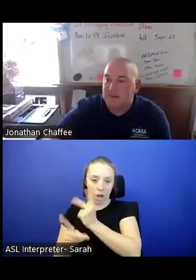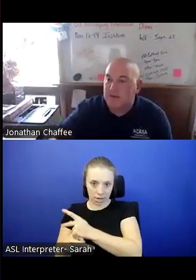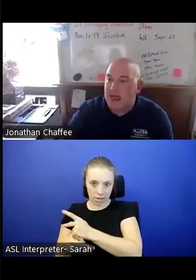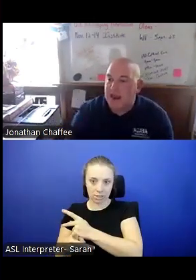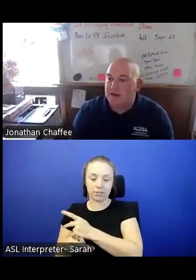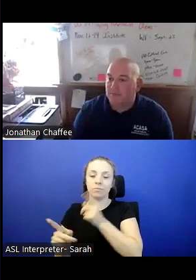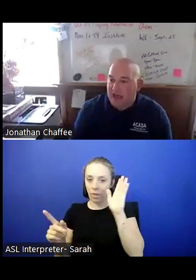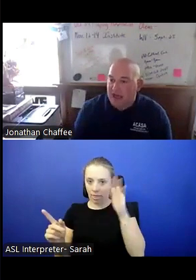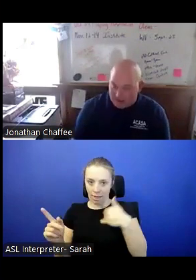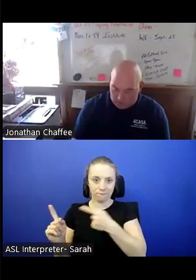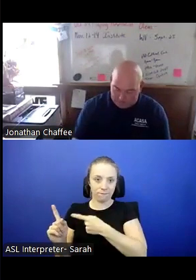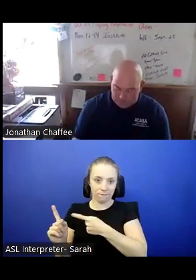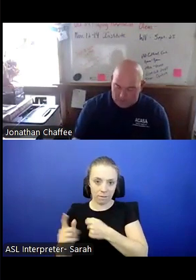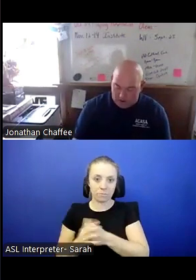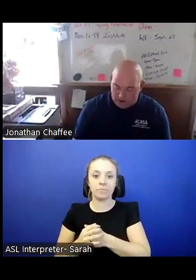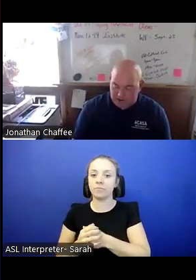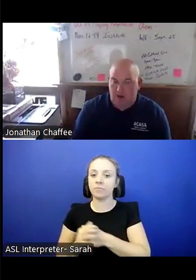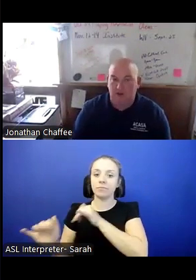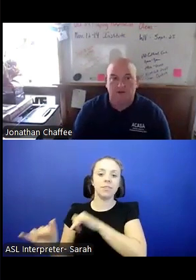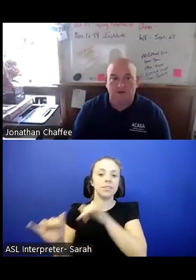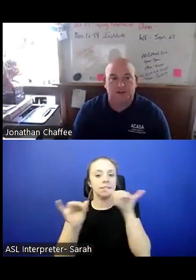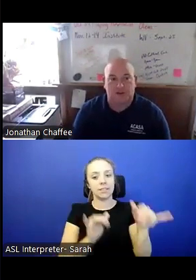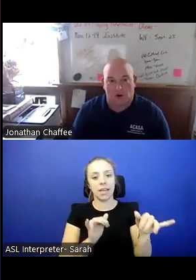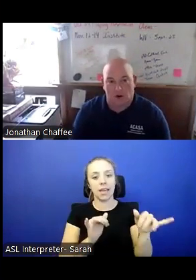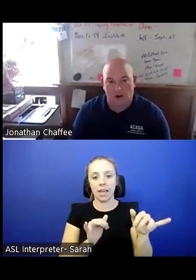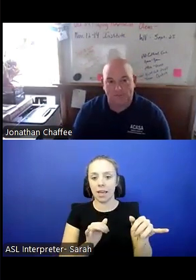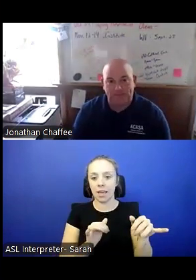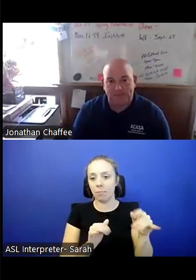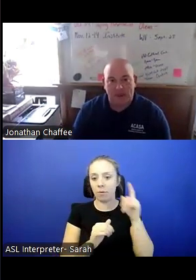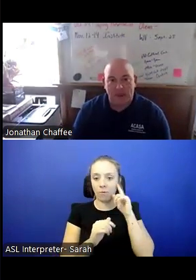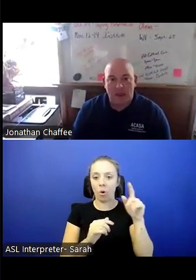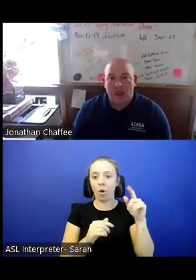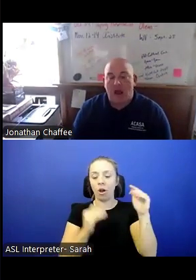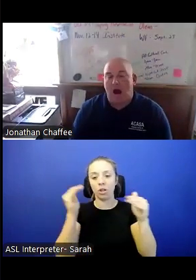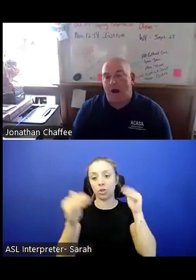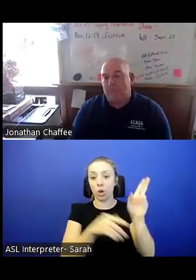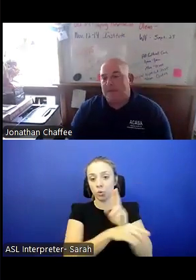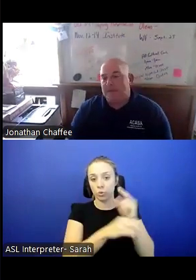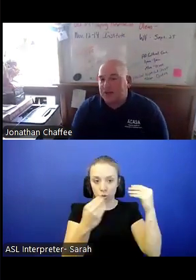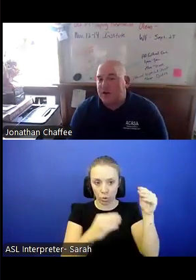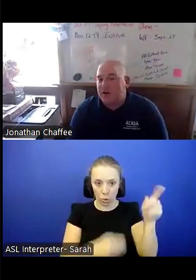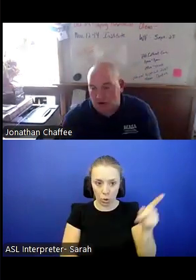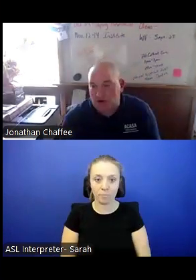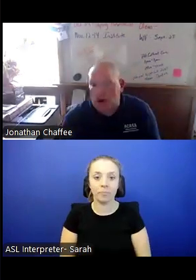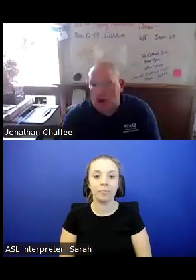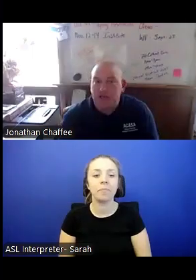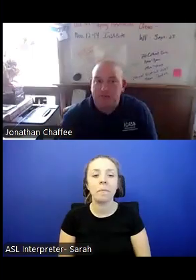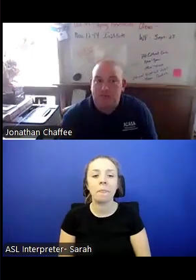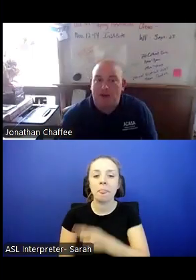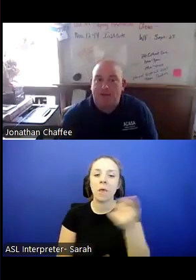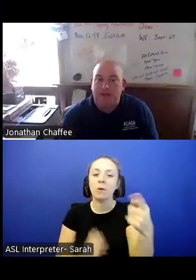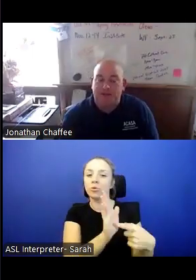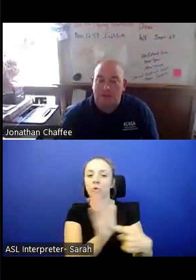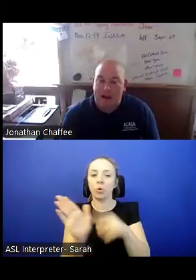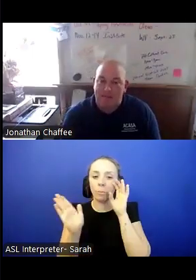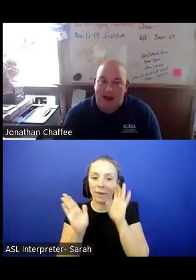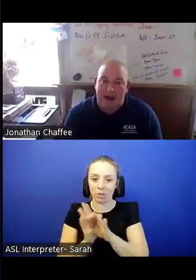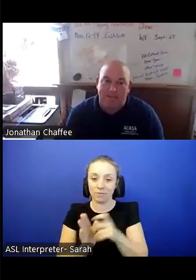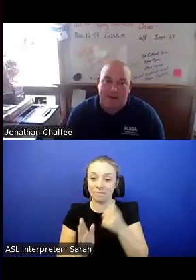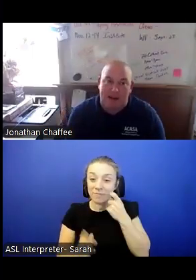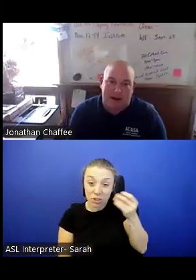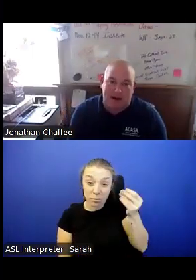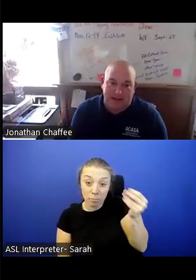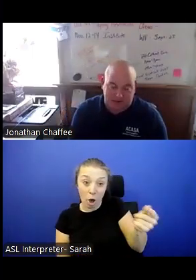have this on there. Same kind of placard for an adult use store. And I just wanted to show you some pictures. So I just bought this